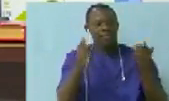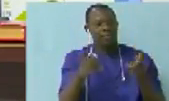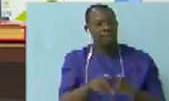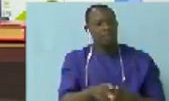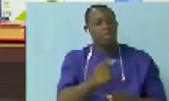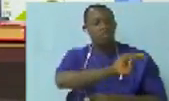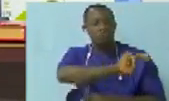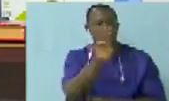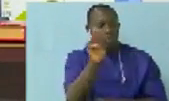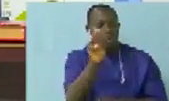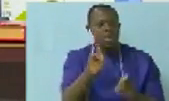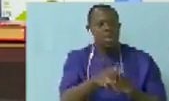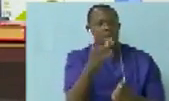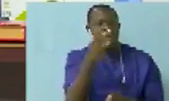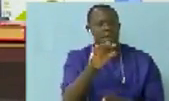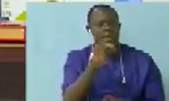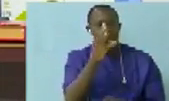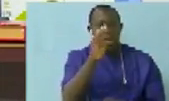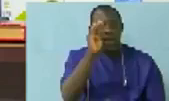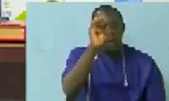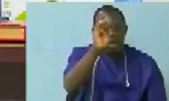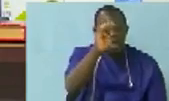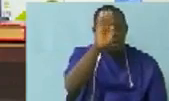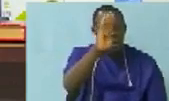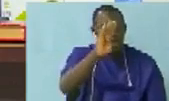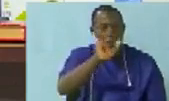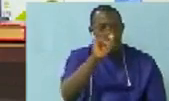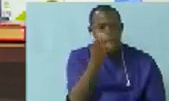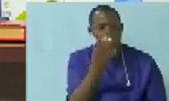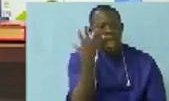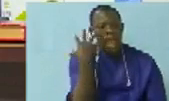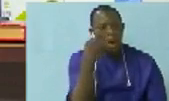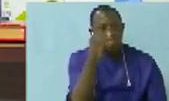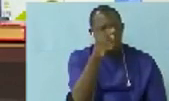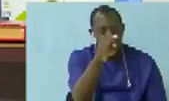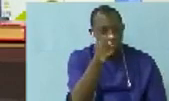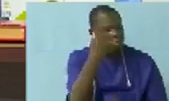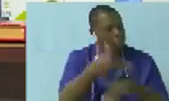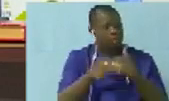Not even to say, "Ba, how are you?"